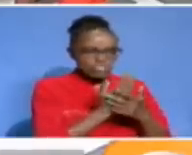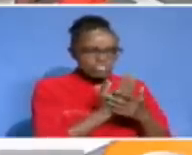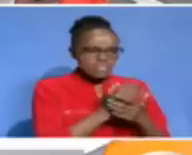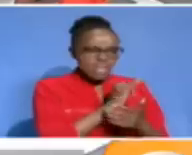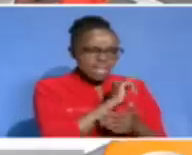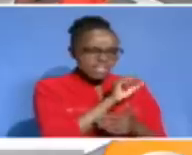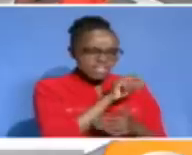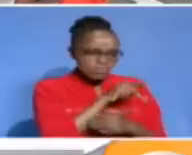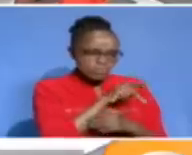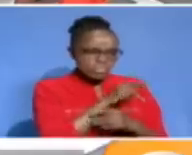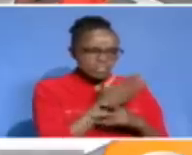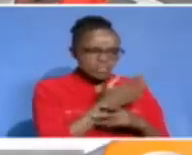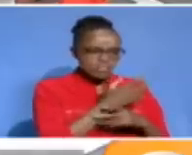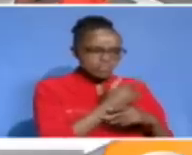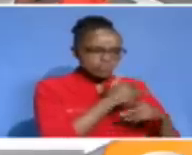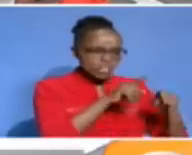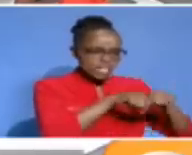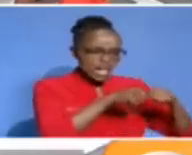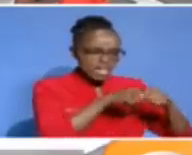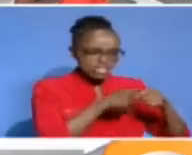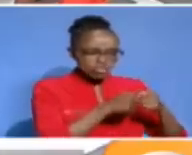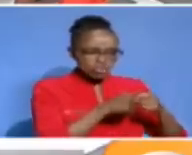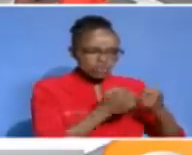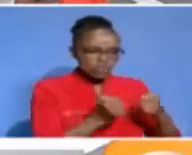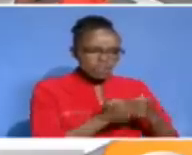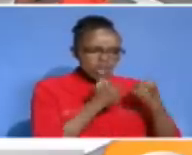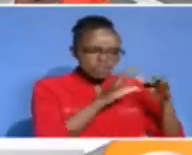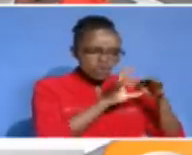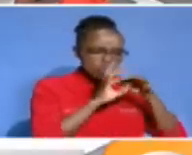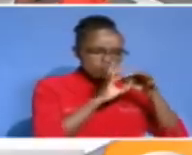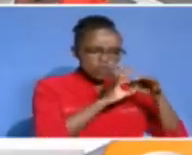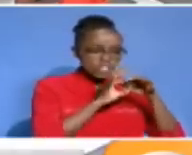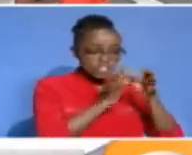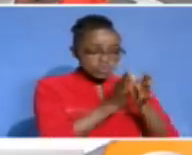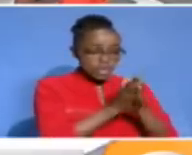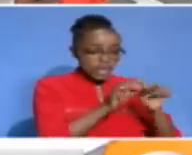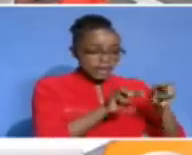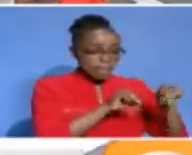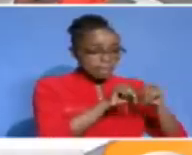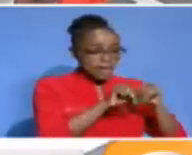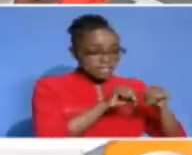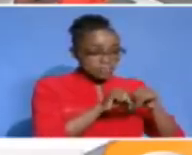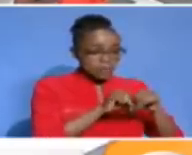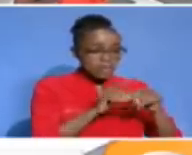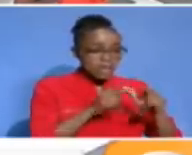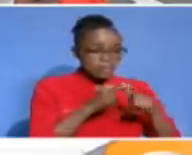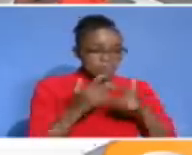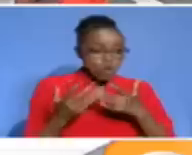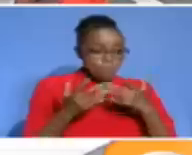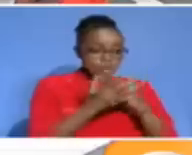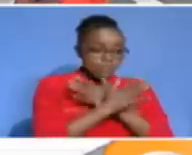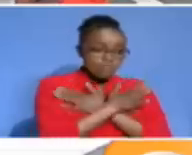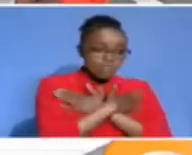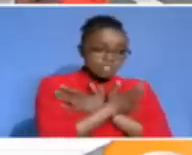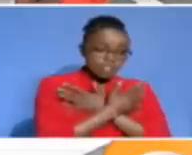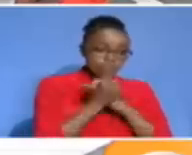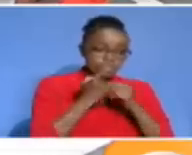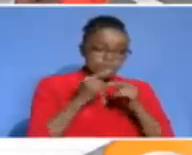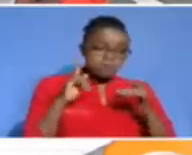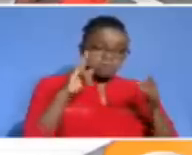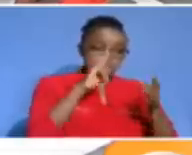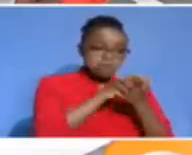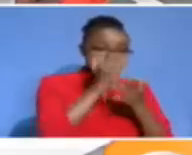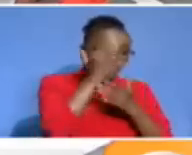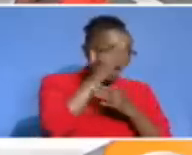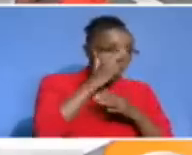SOPs and mass casualty incident coordination and management. So we even brought friends and colleagues from Israel, the Israel